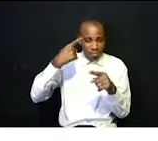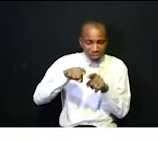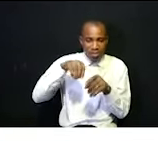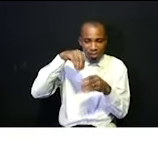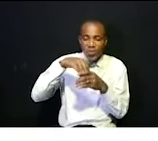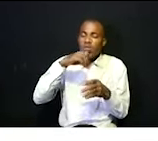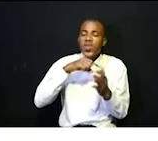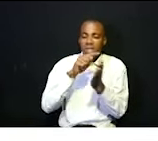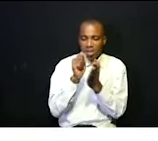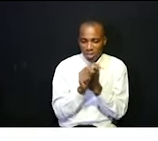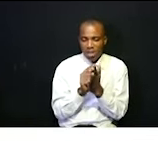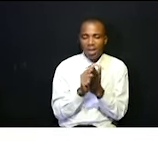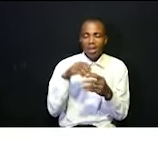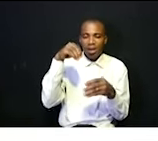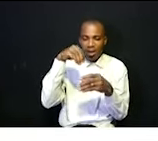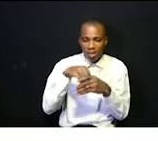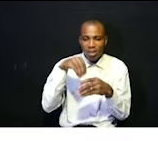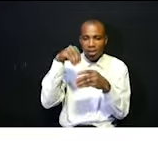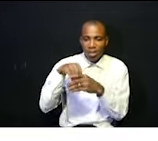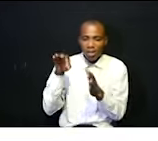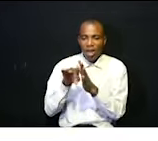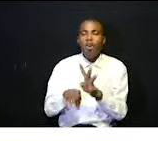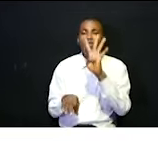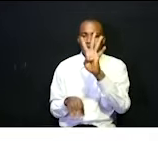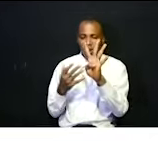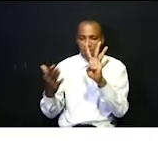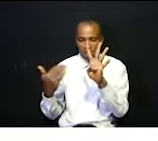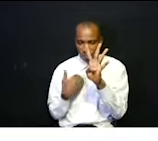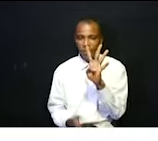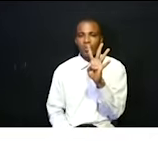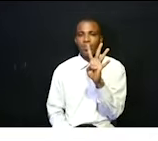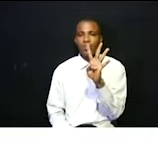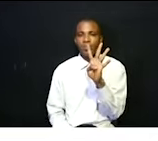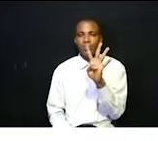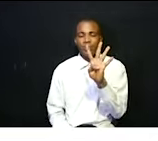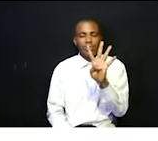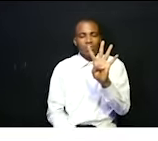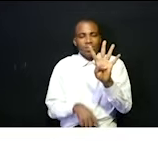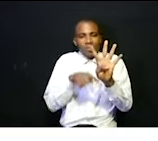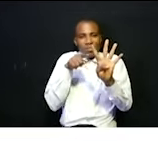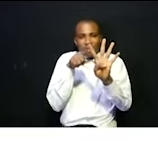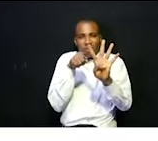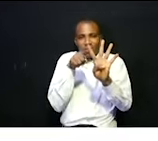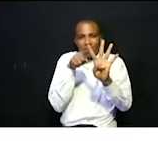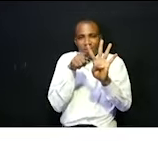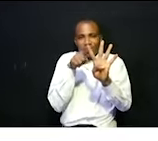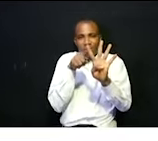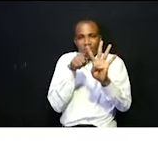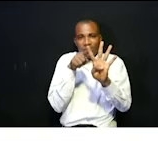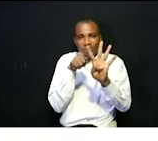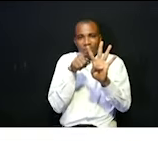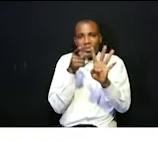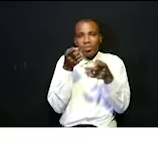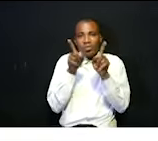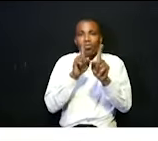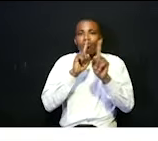Okay. Wo apam da danim no ejina ho e de manoma ma ba miensa. Number one, especially in the instance of marriage,